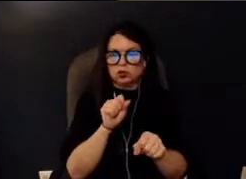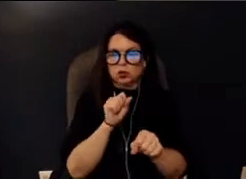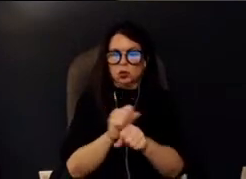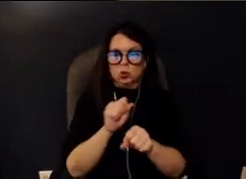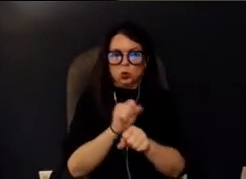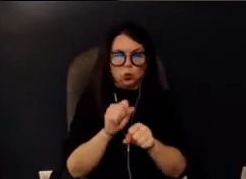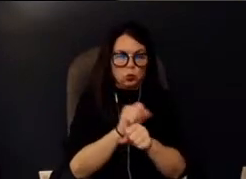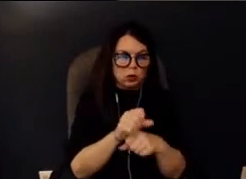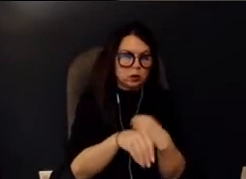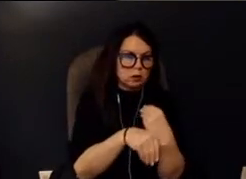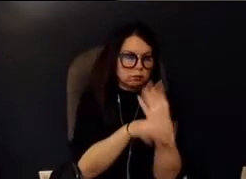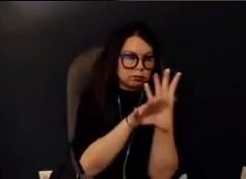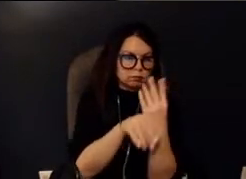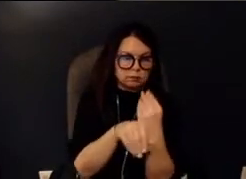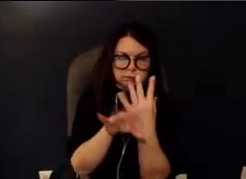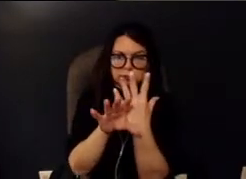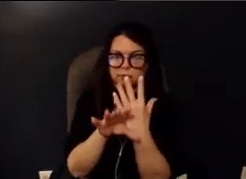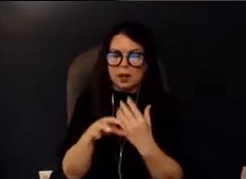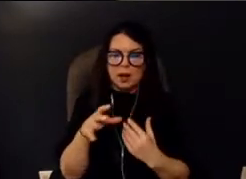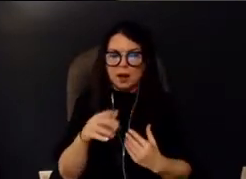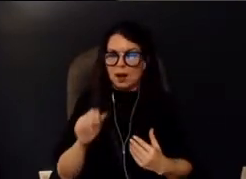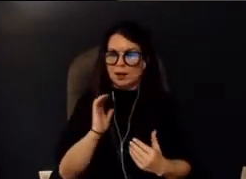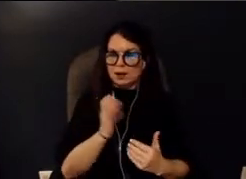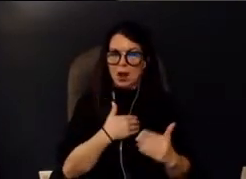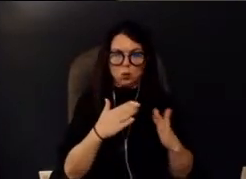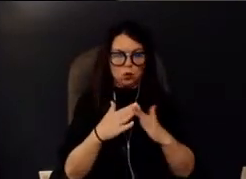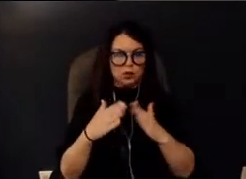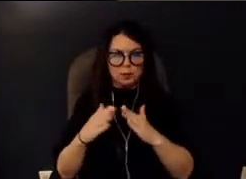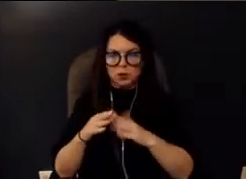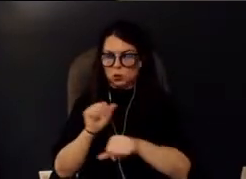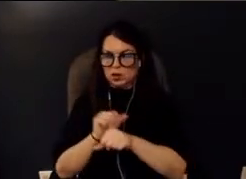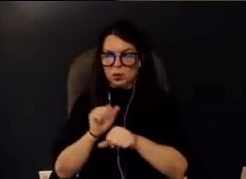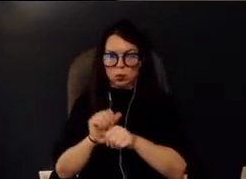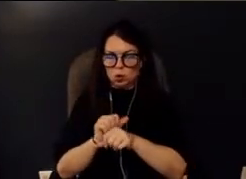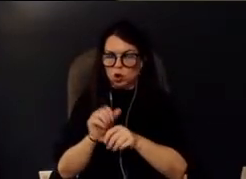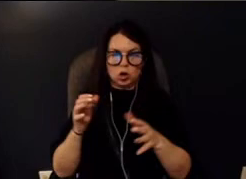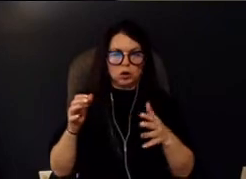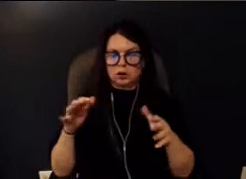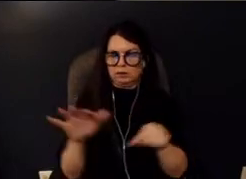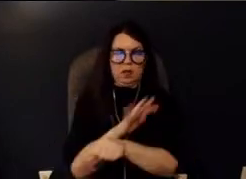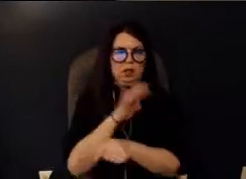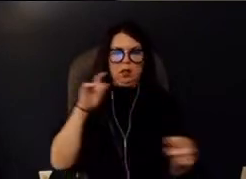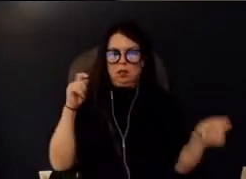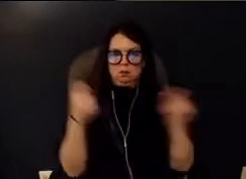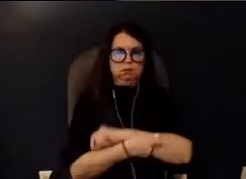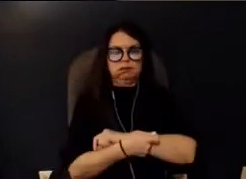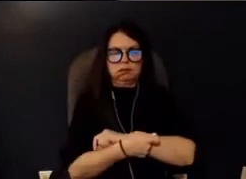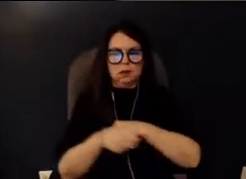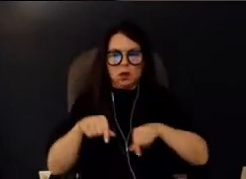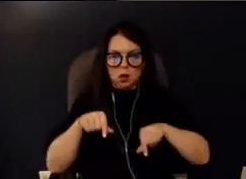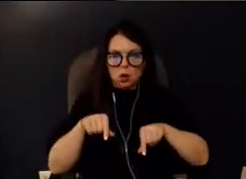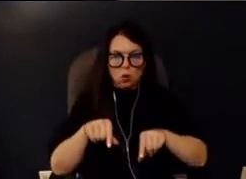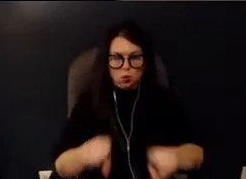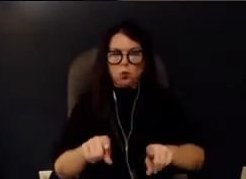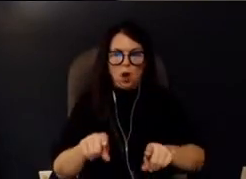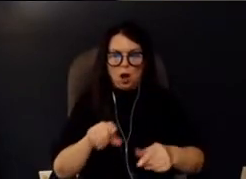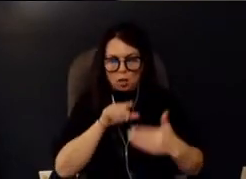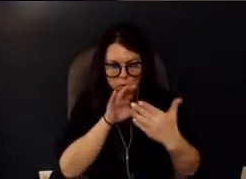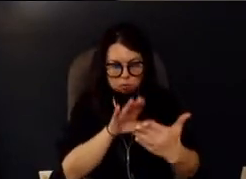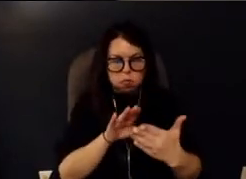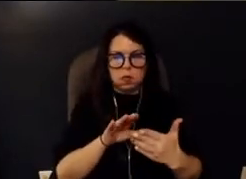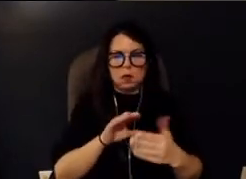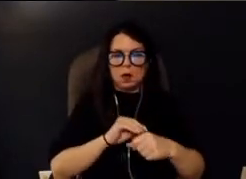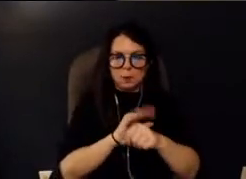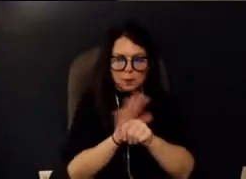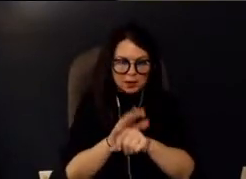that we're working as a community while facing a pandemic, the killing of George Floyd, the destruction